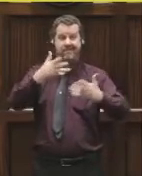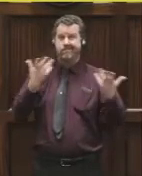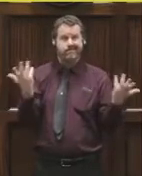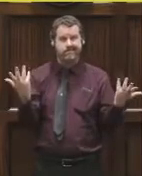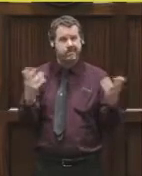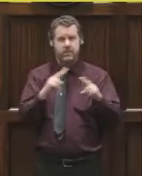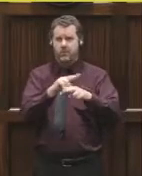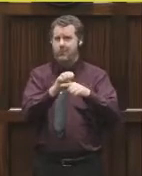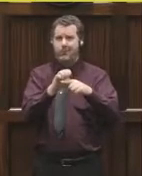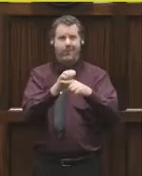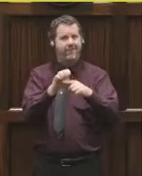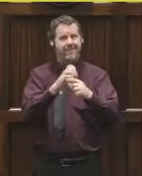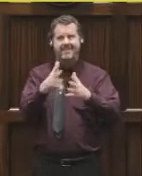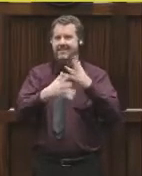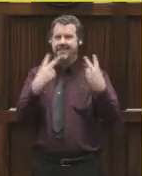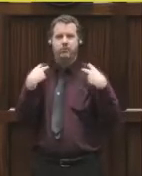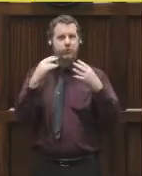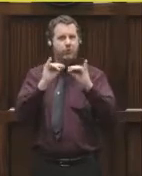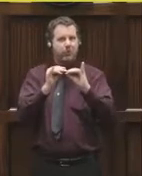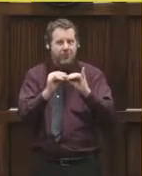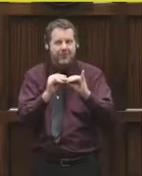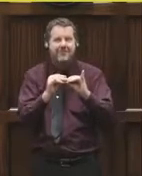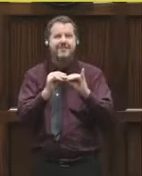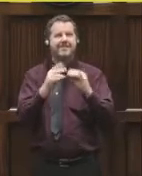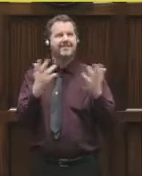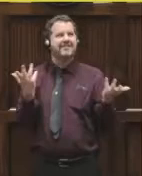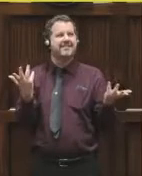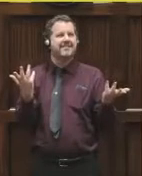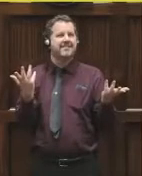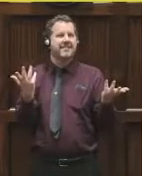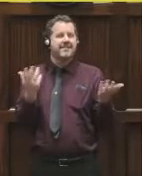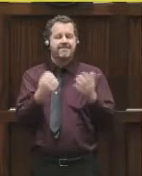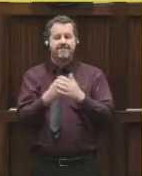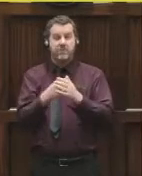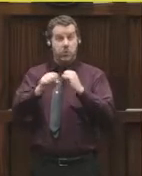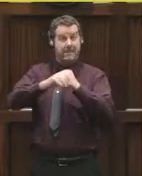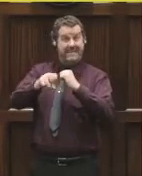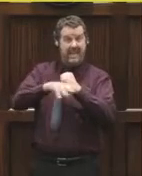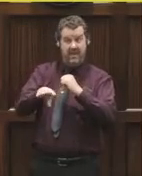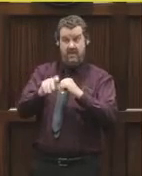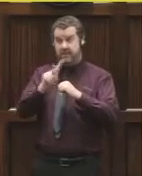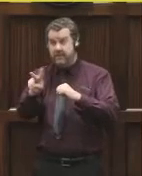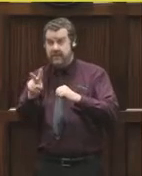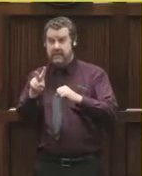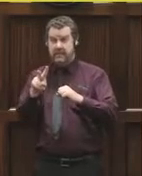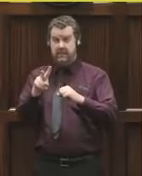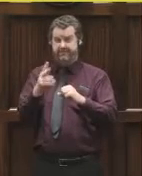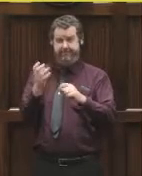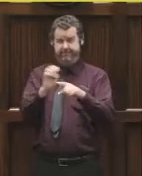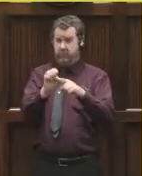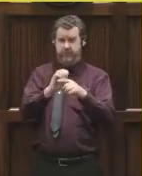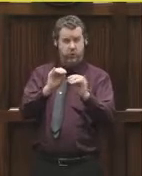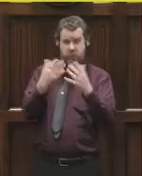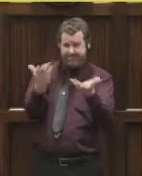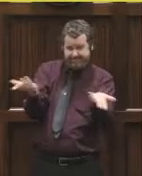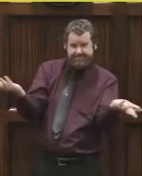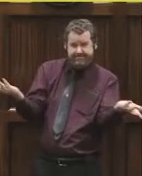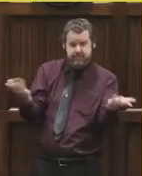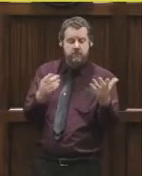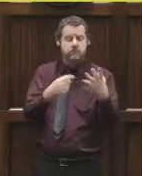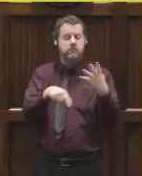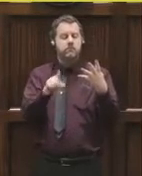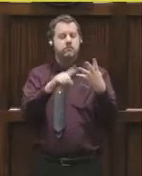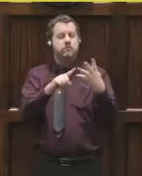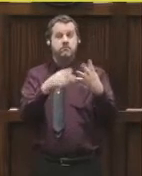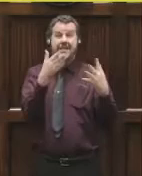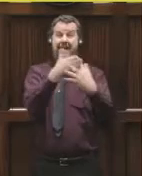sign language interpreting in the area of the media, more generally access to